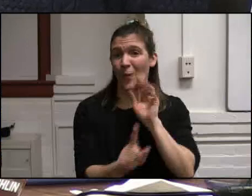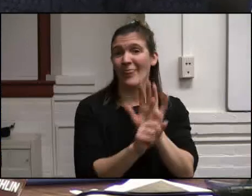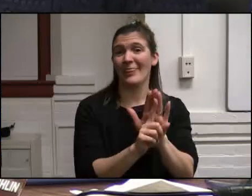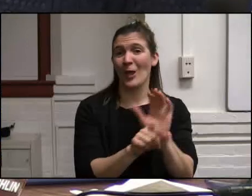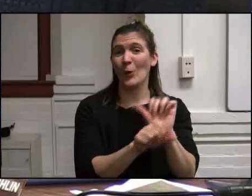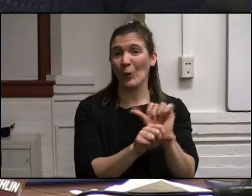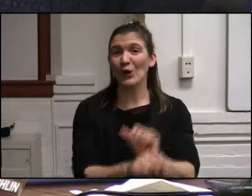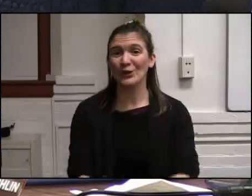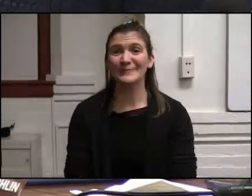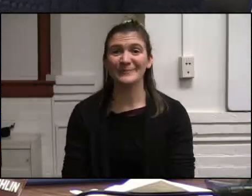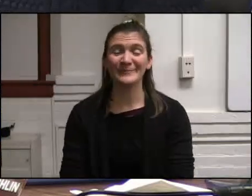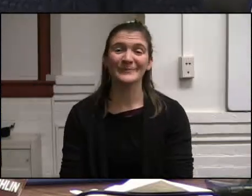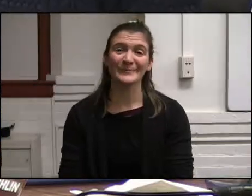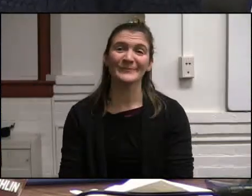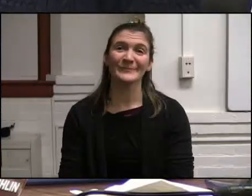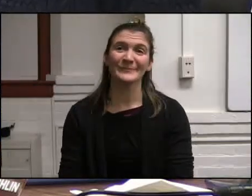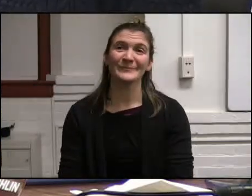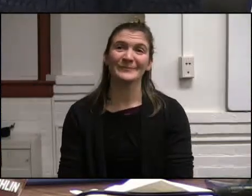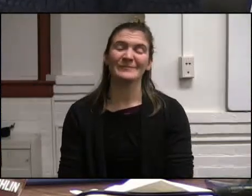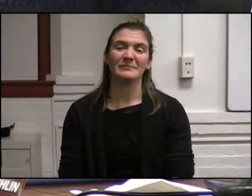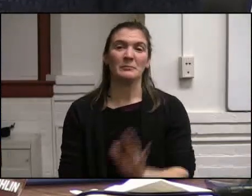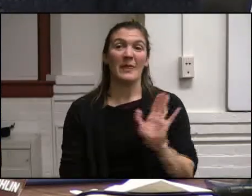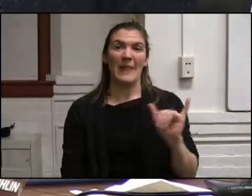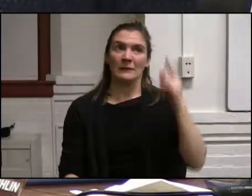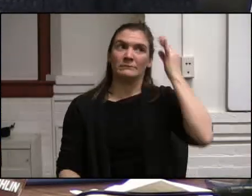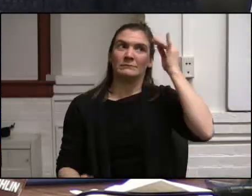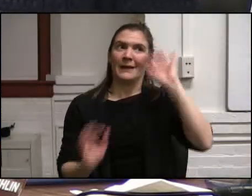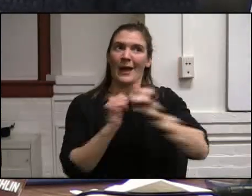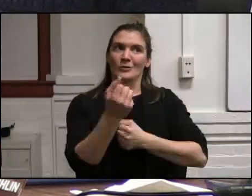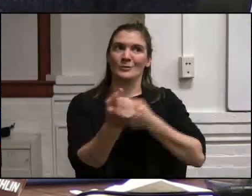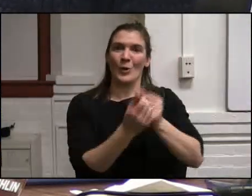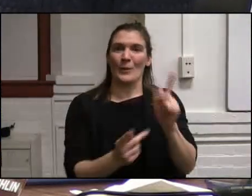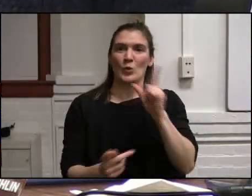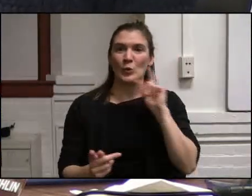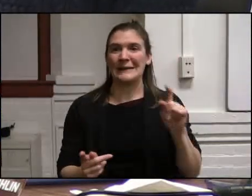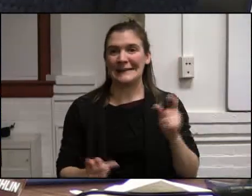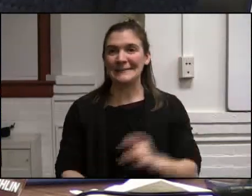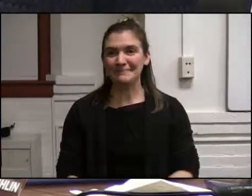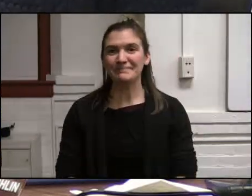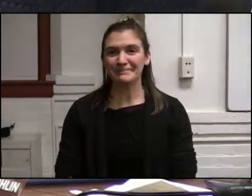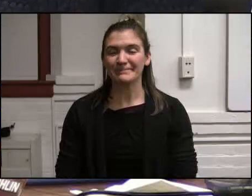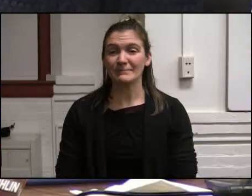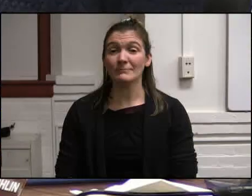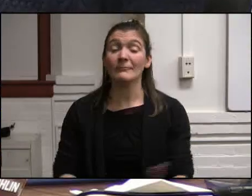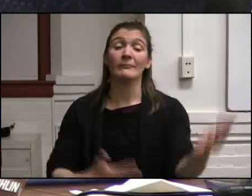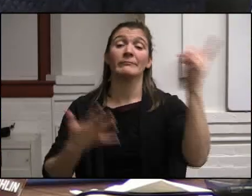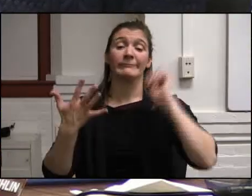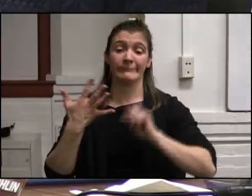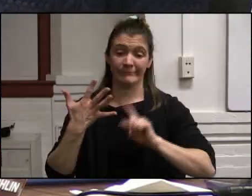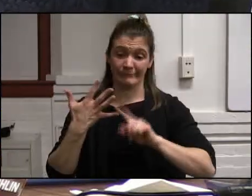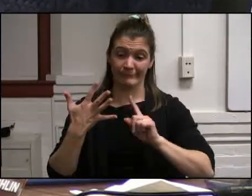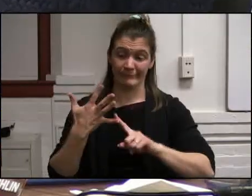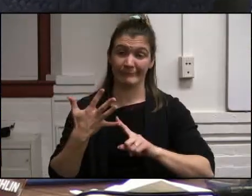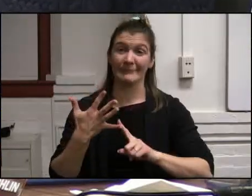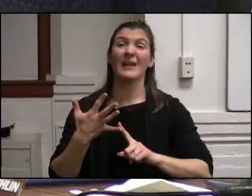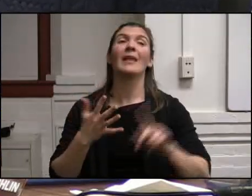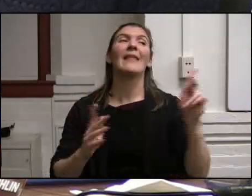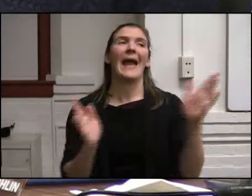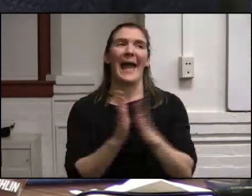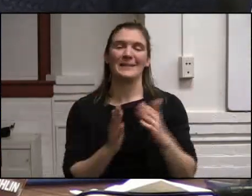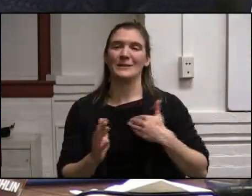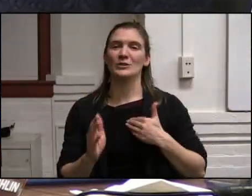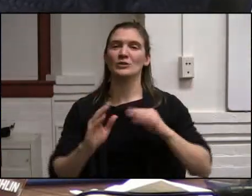that may support that particular consideration. We've been asked to provide more visual